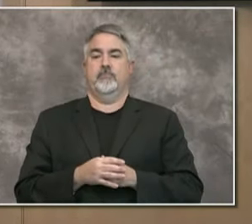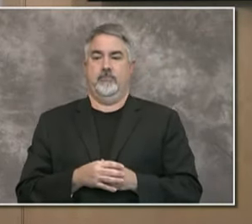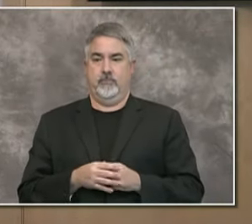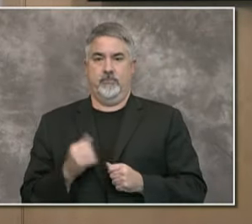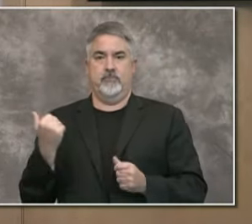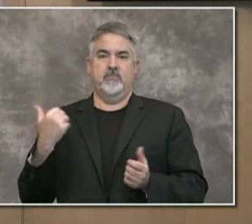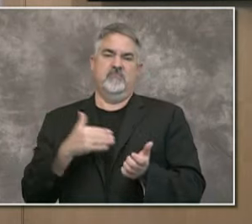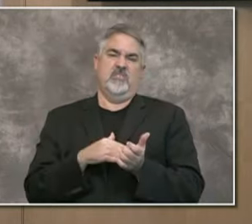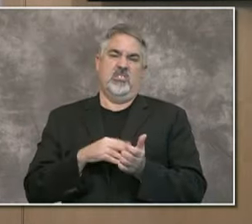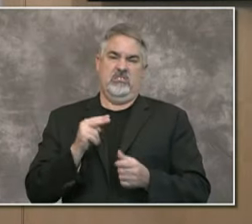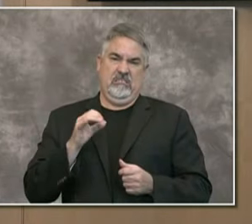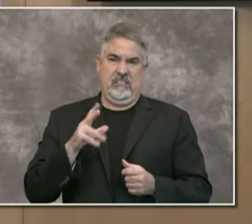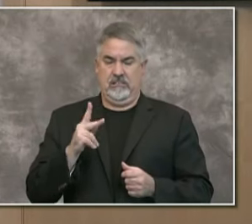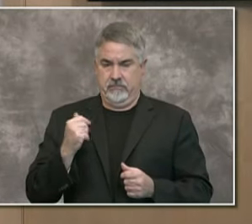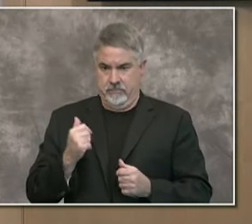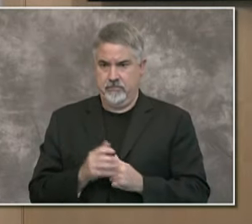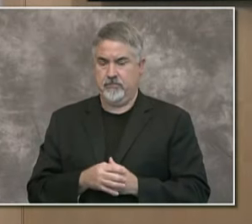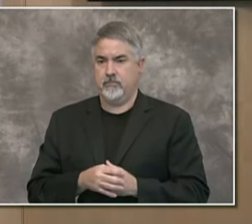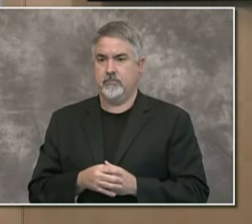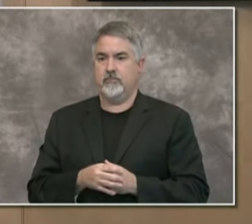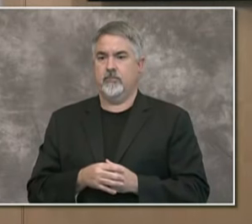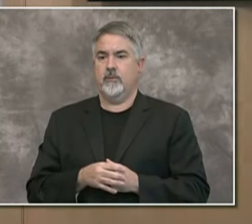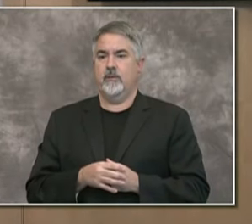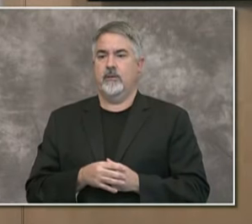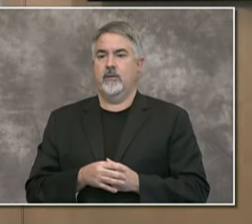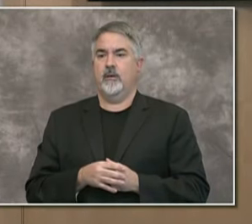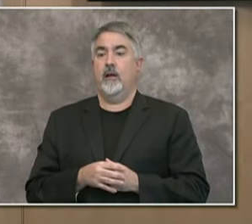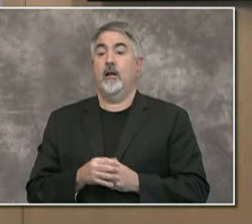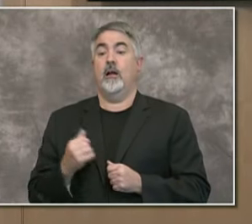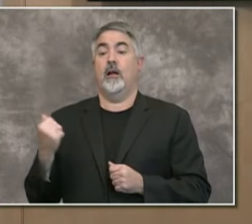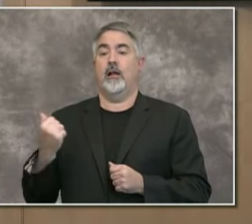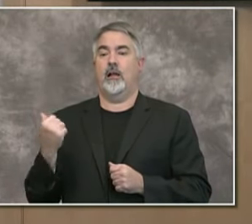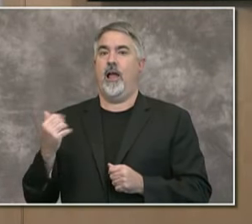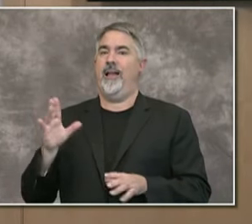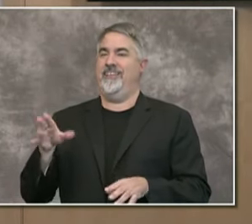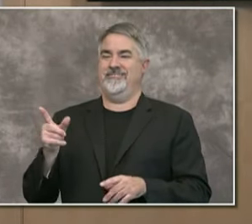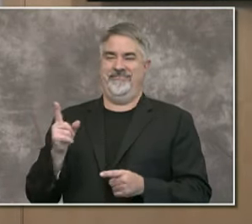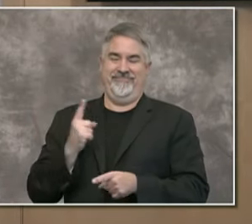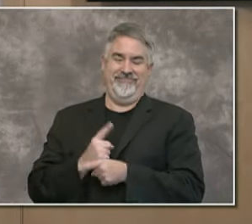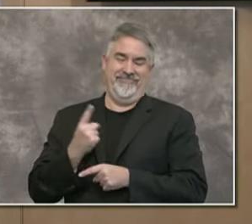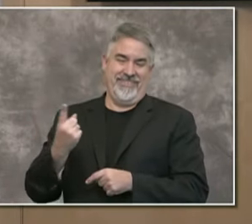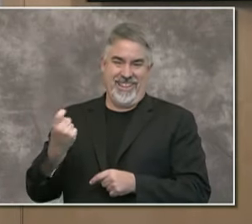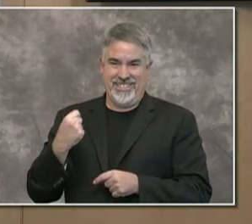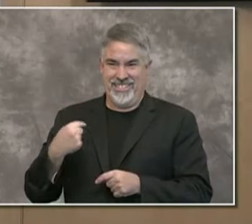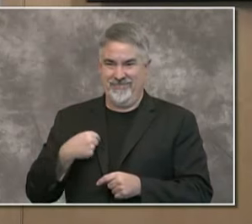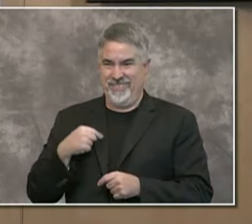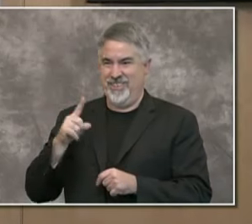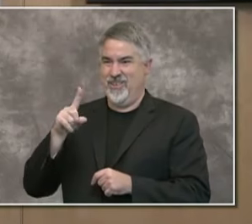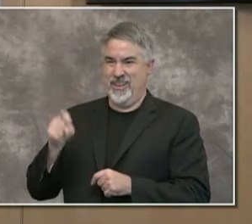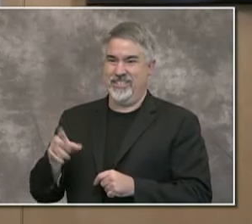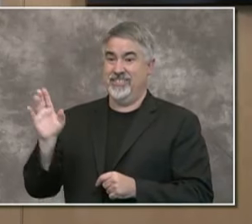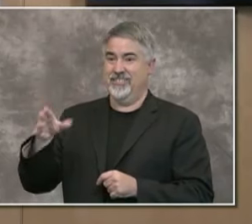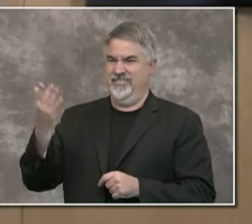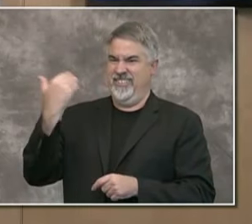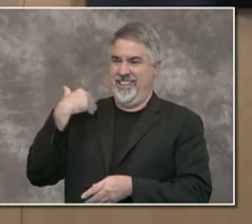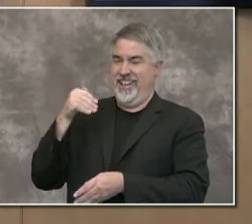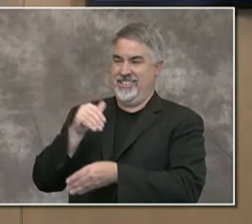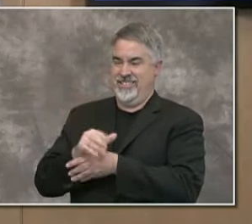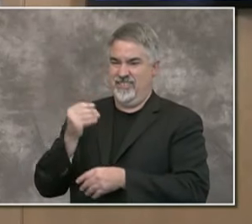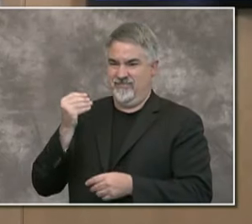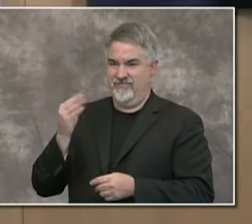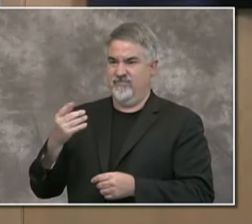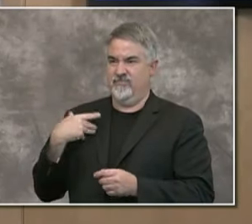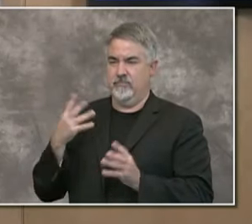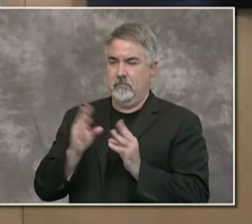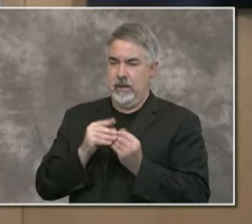Thank you very much. Perfect timing for the answer to this question. Just last night, I had a conference call